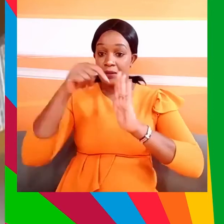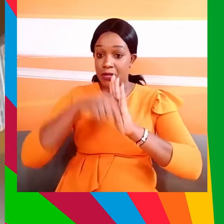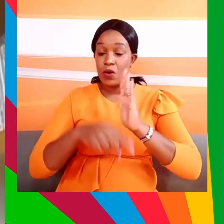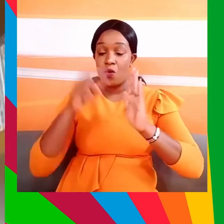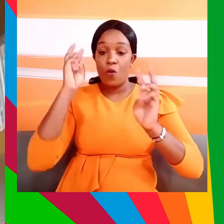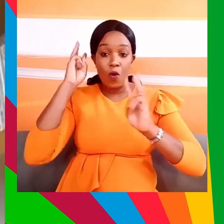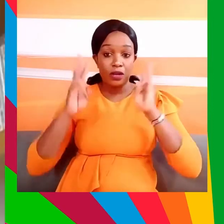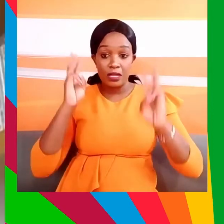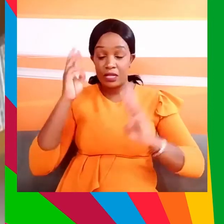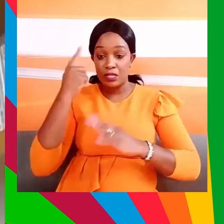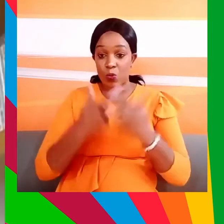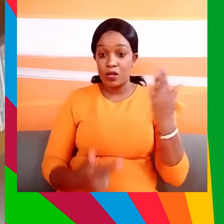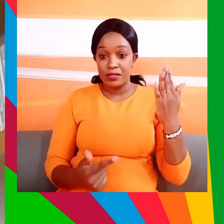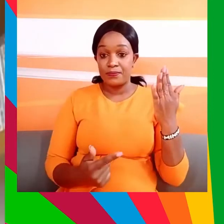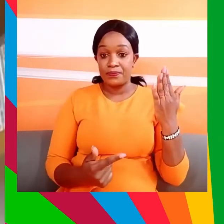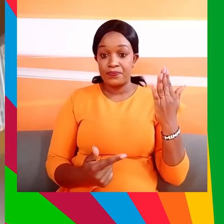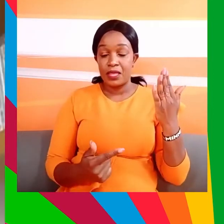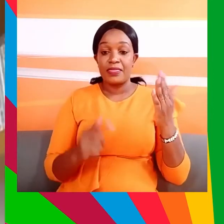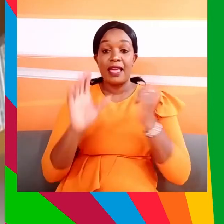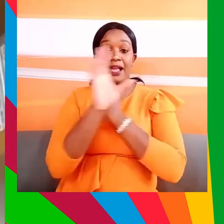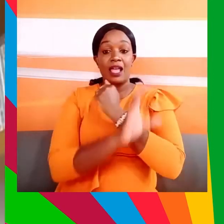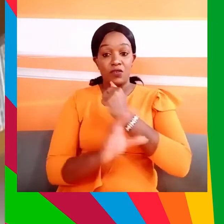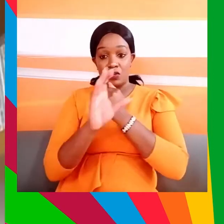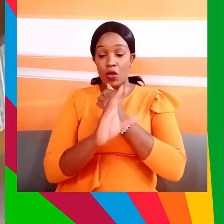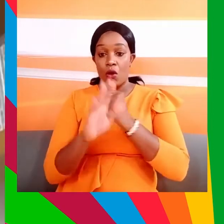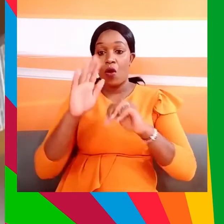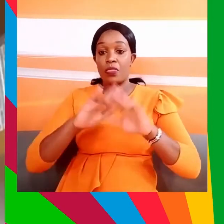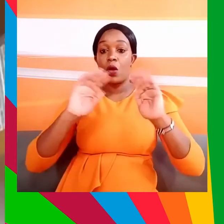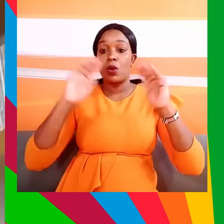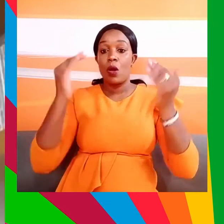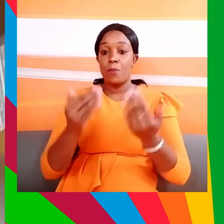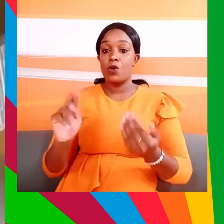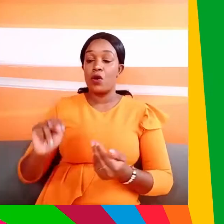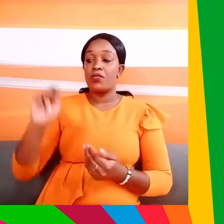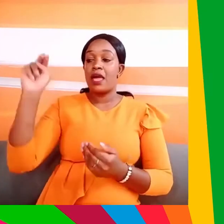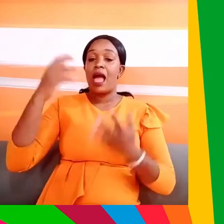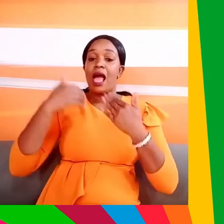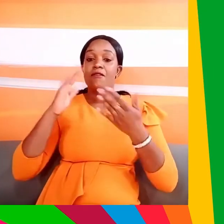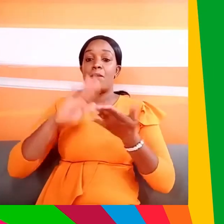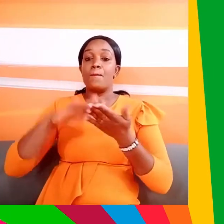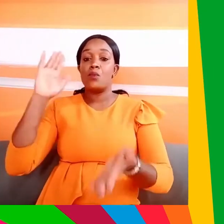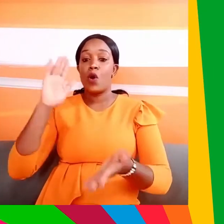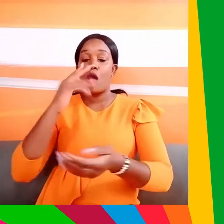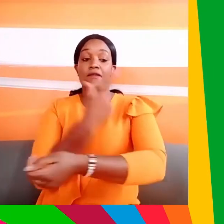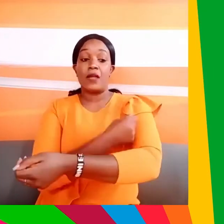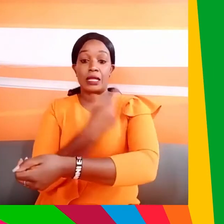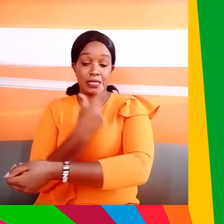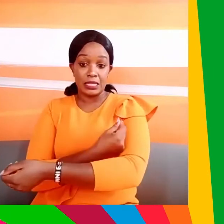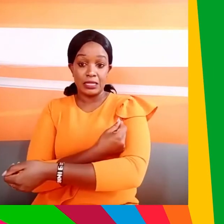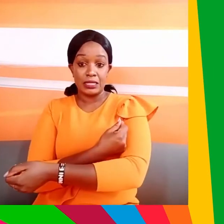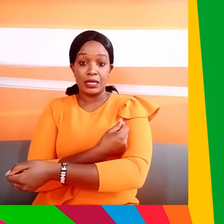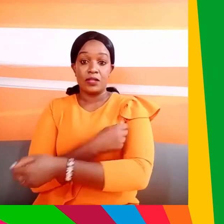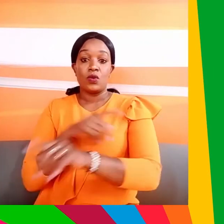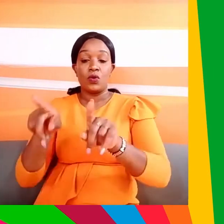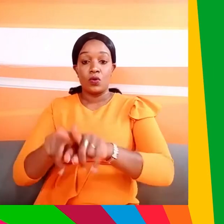that countries in the global north have secured far more vaccines than are necessary. And again, by our estimate, something